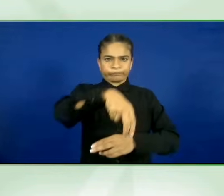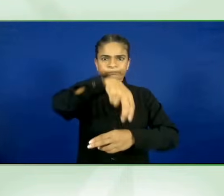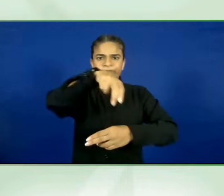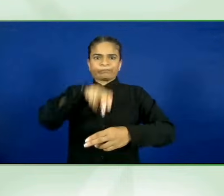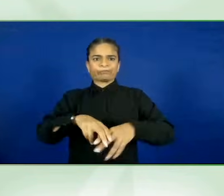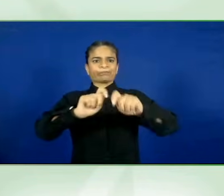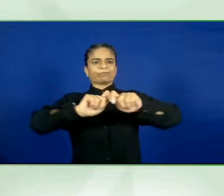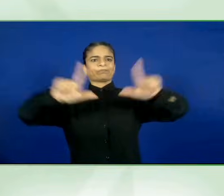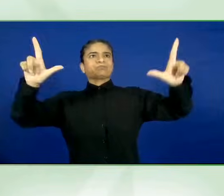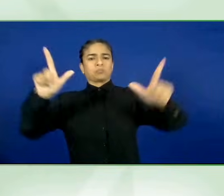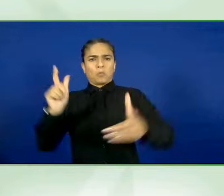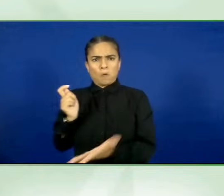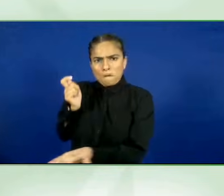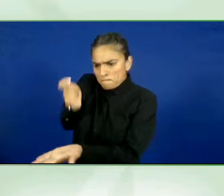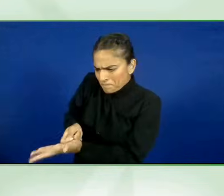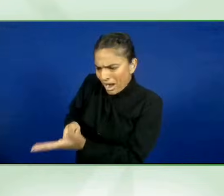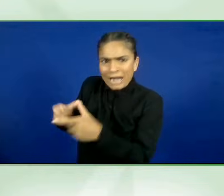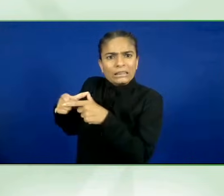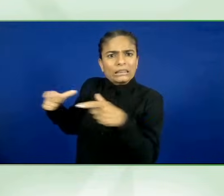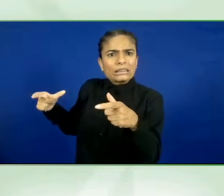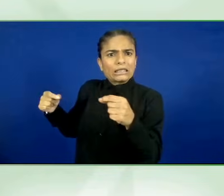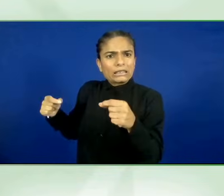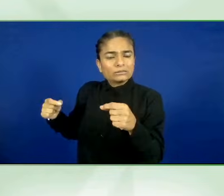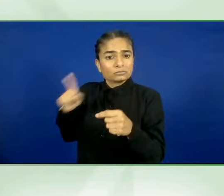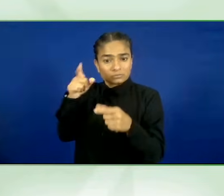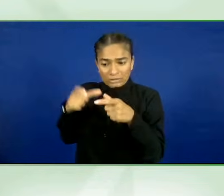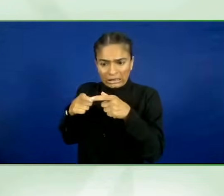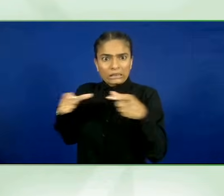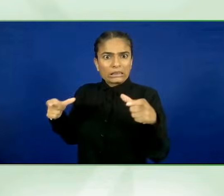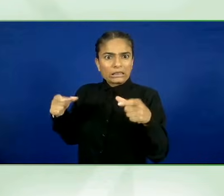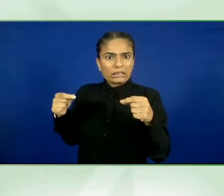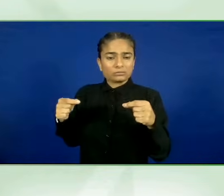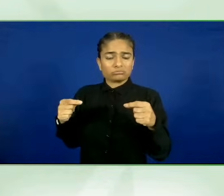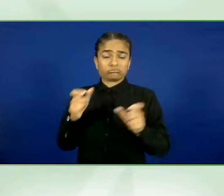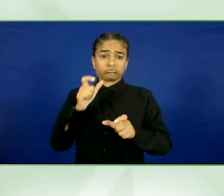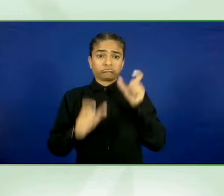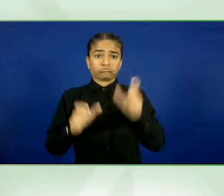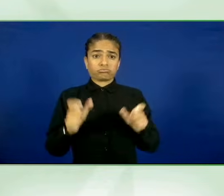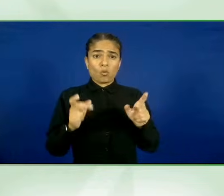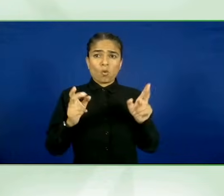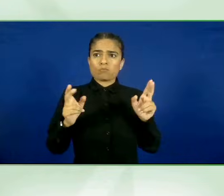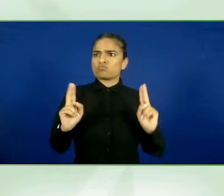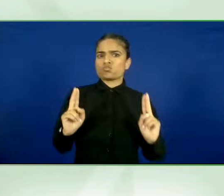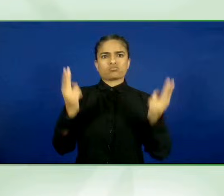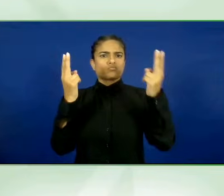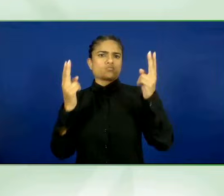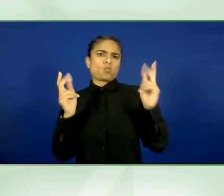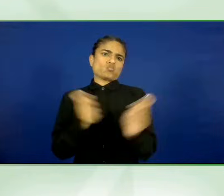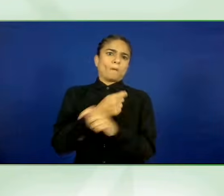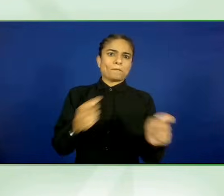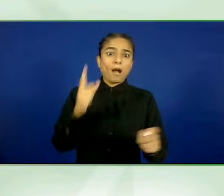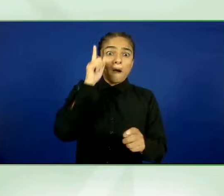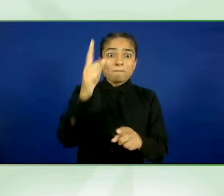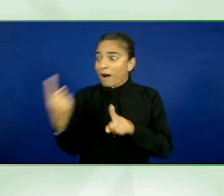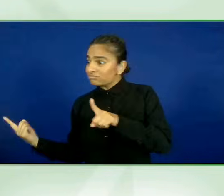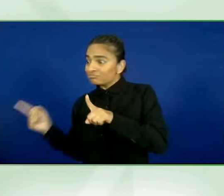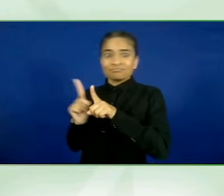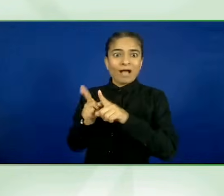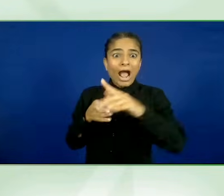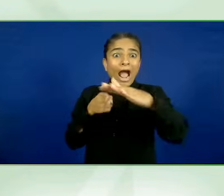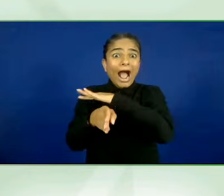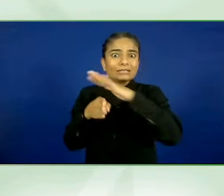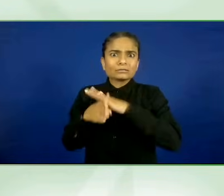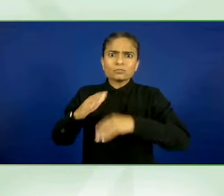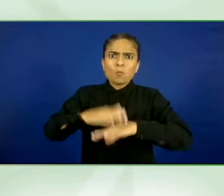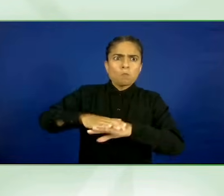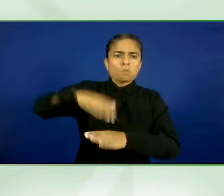theater premises, which is business for all. And when it comes to the visually impaired population in